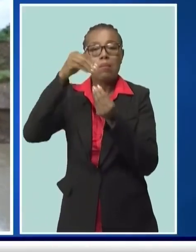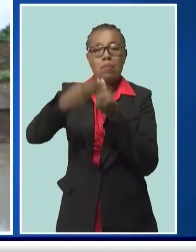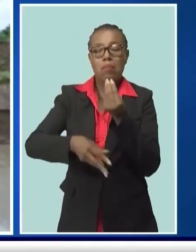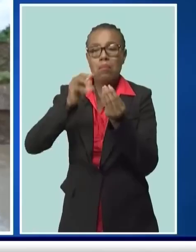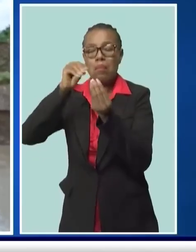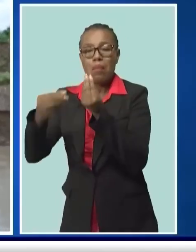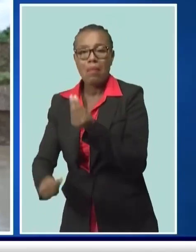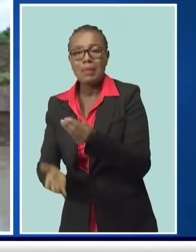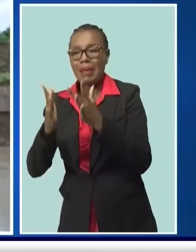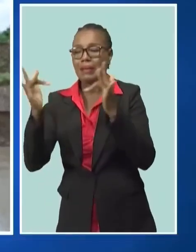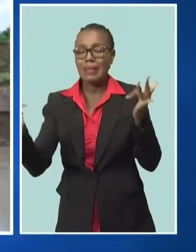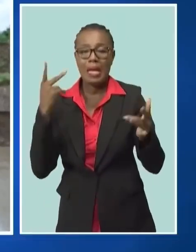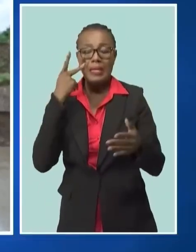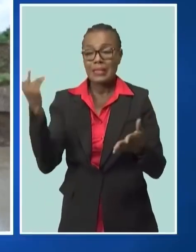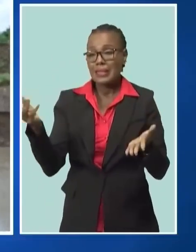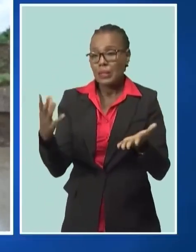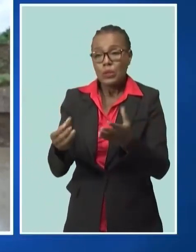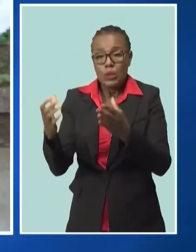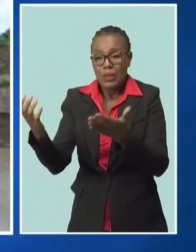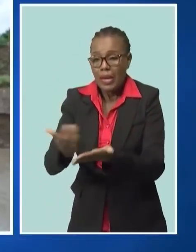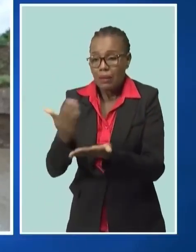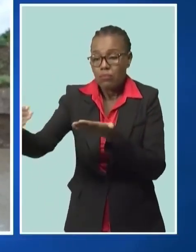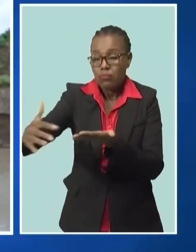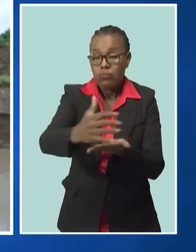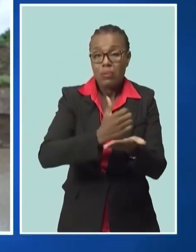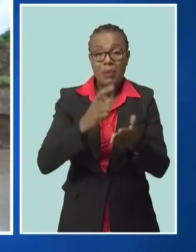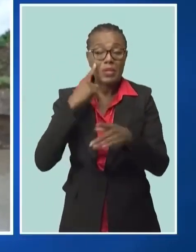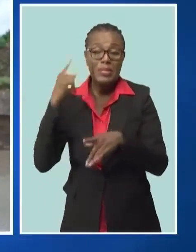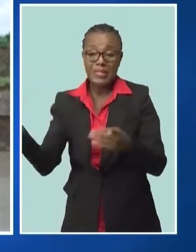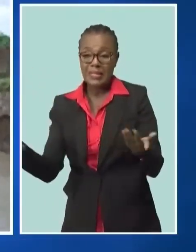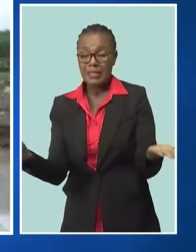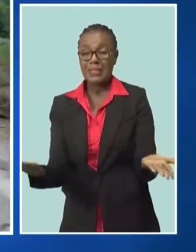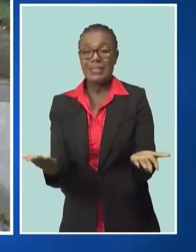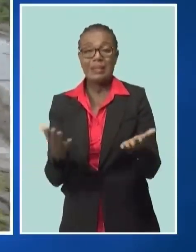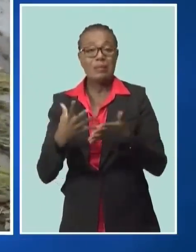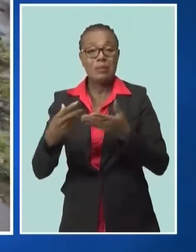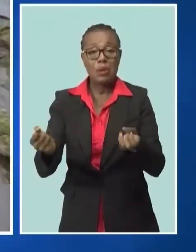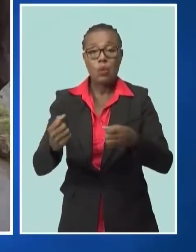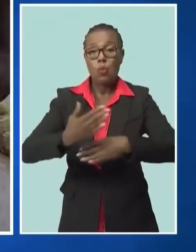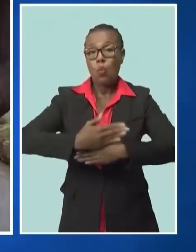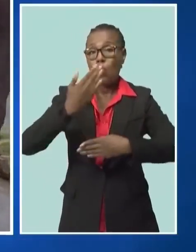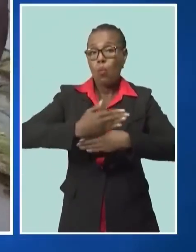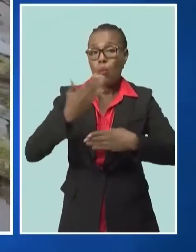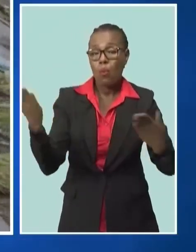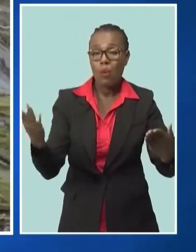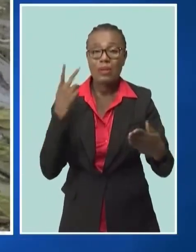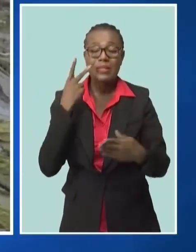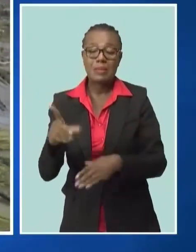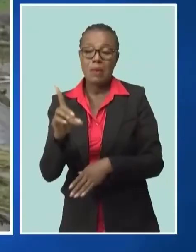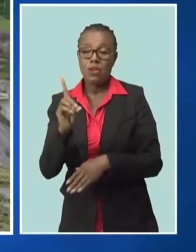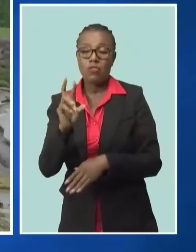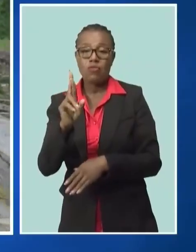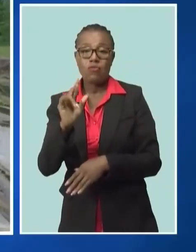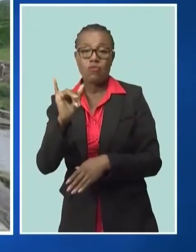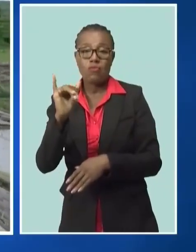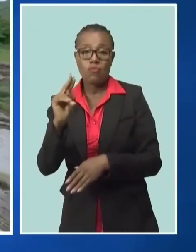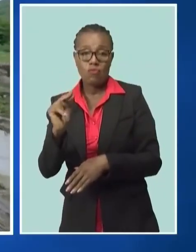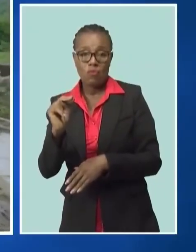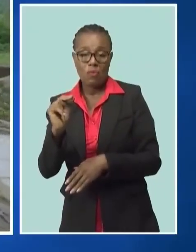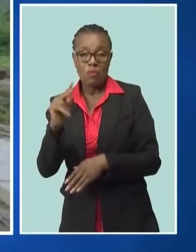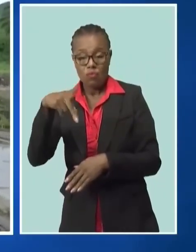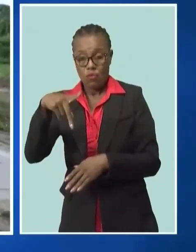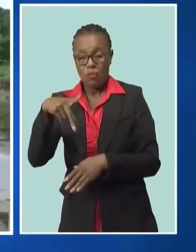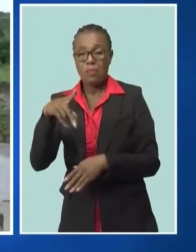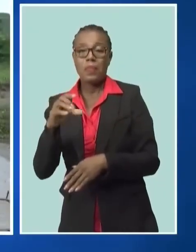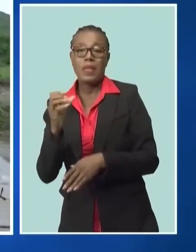totally destroyed my whole ground. Here right now is mine. Drip irrigation that ends